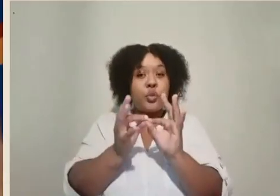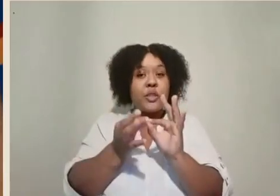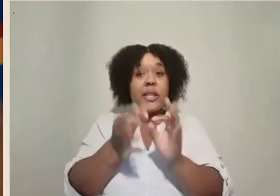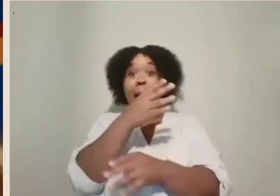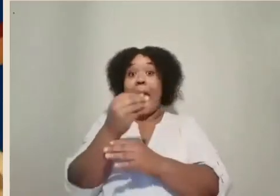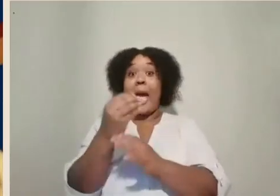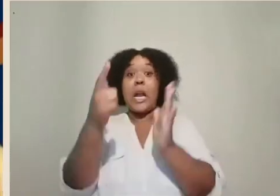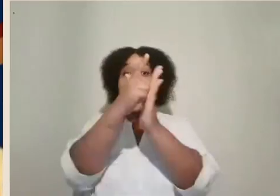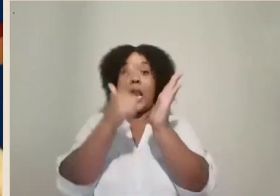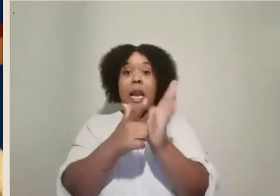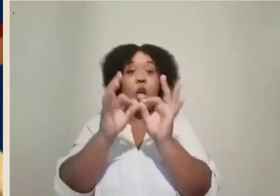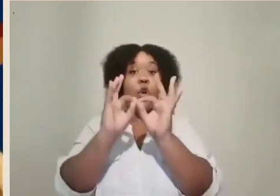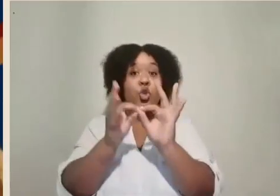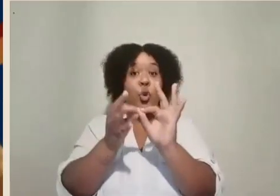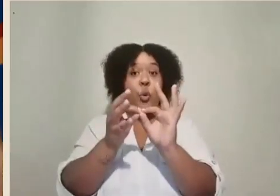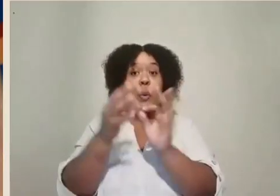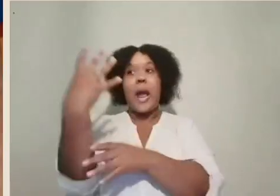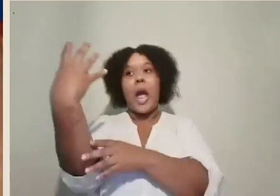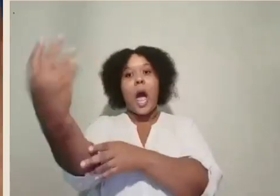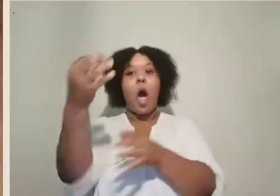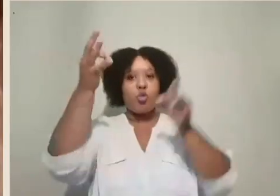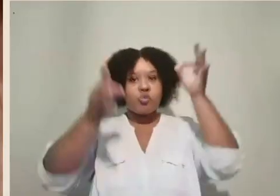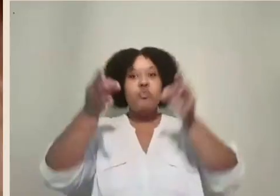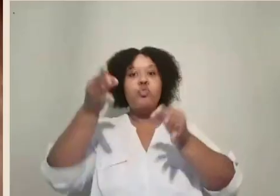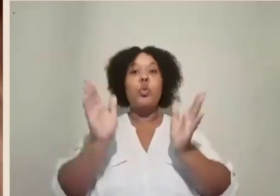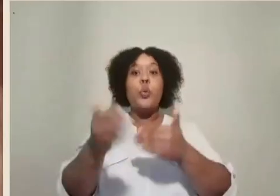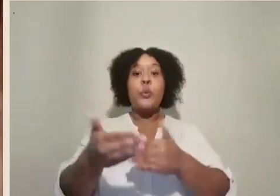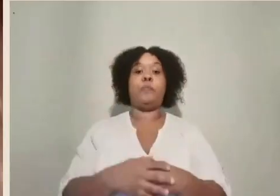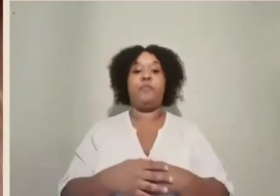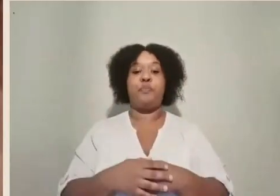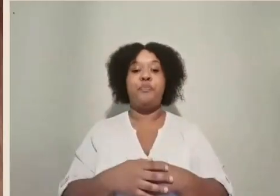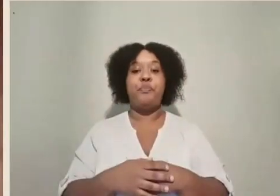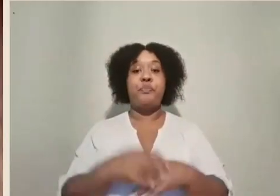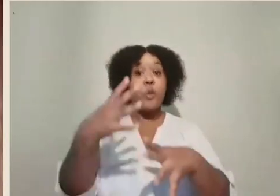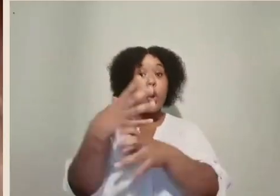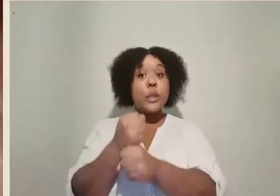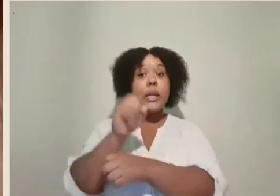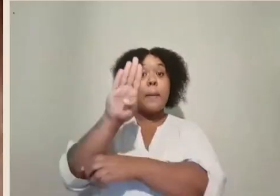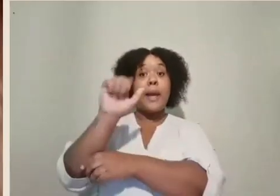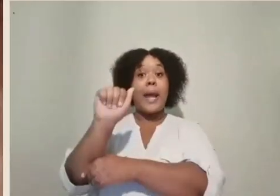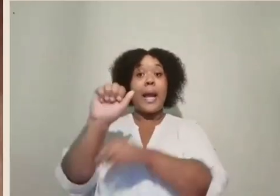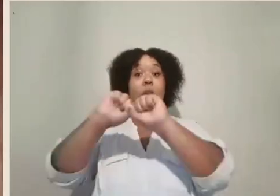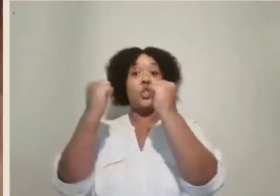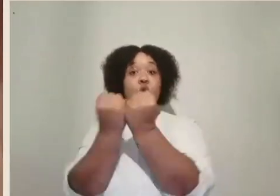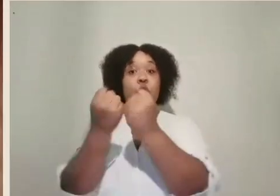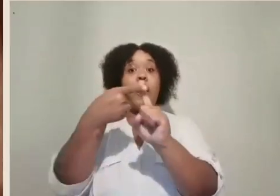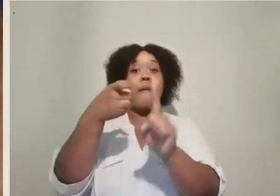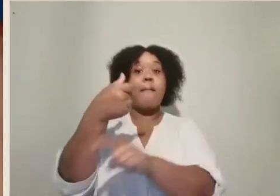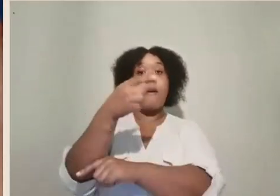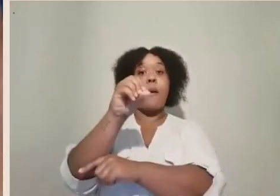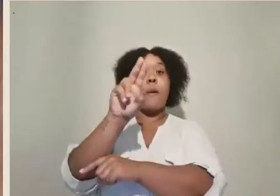legal interpreting outside the courtroom. He received his BA in sociology from Goucher